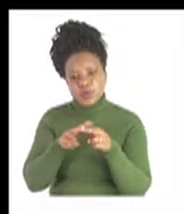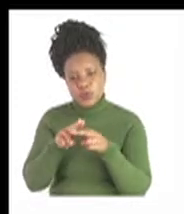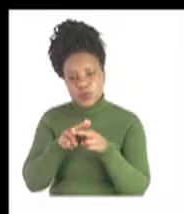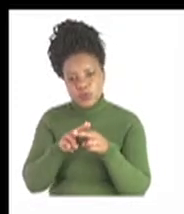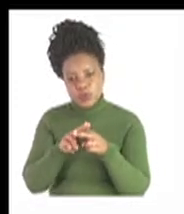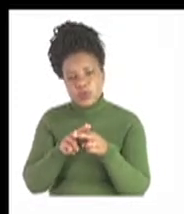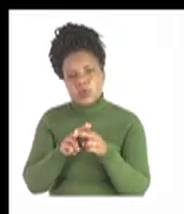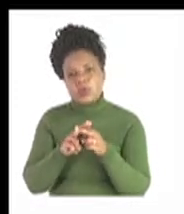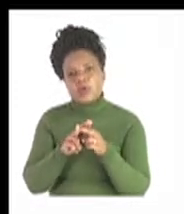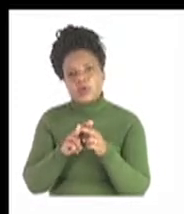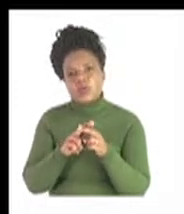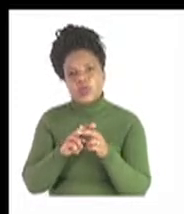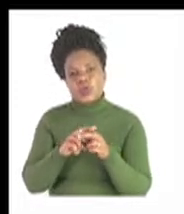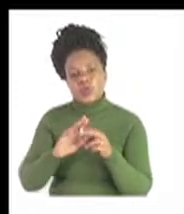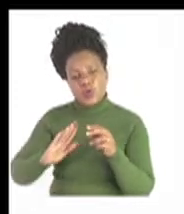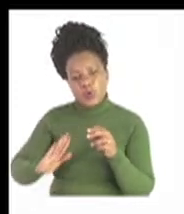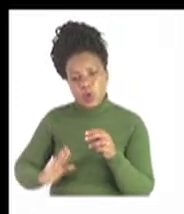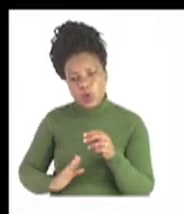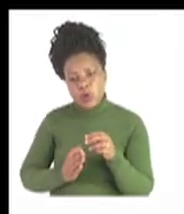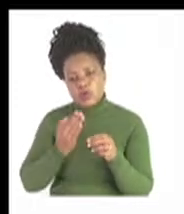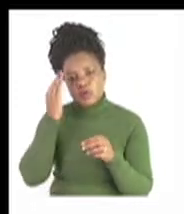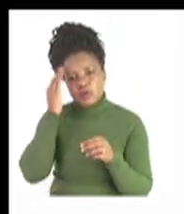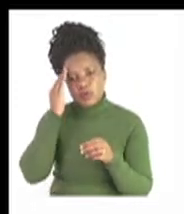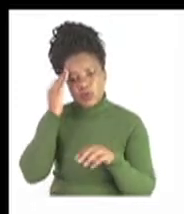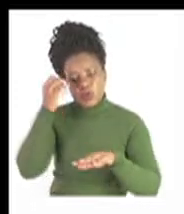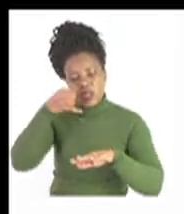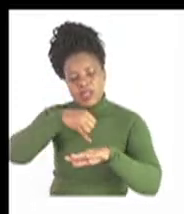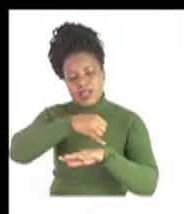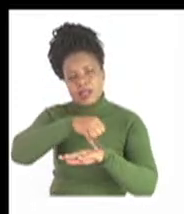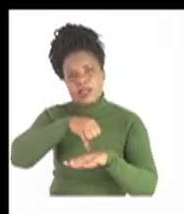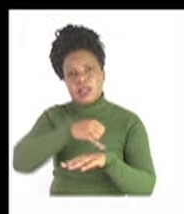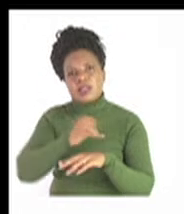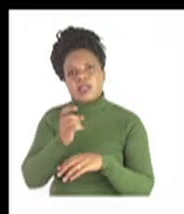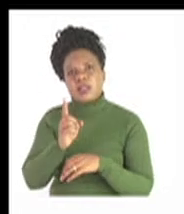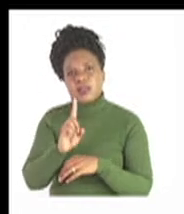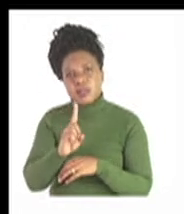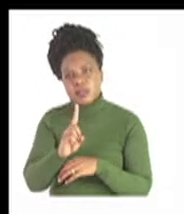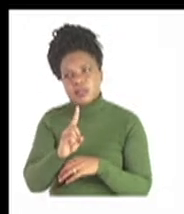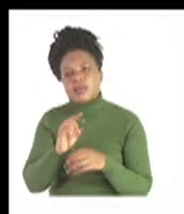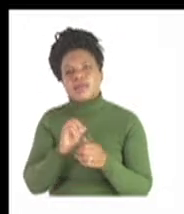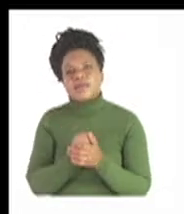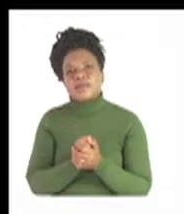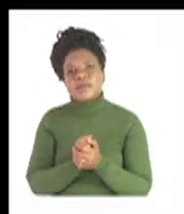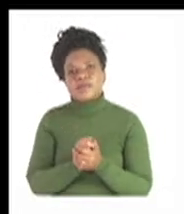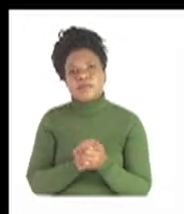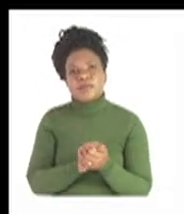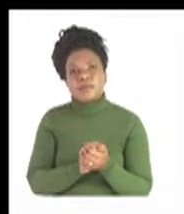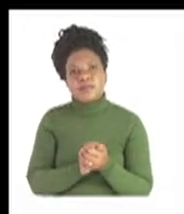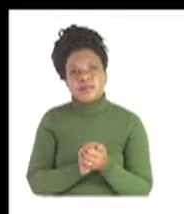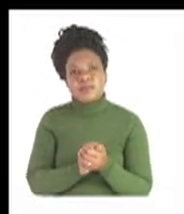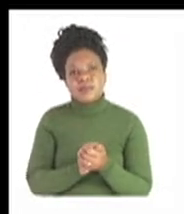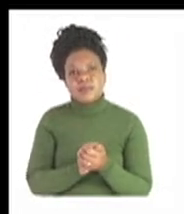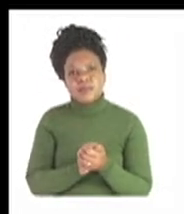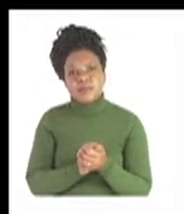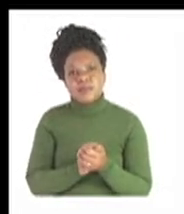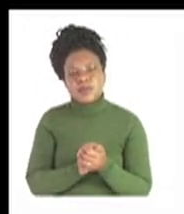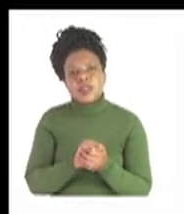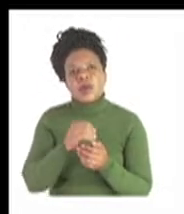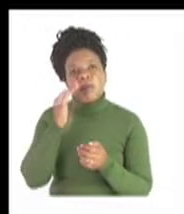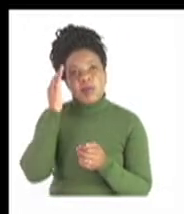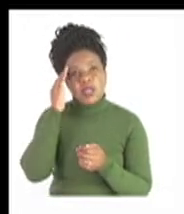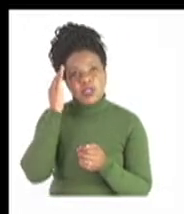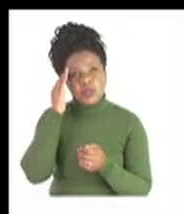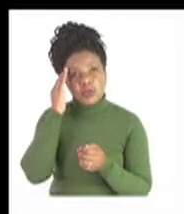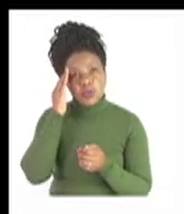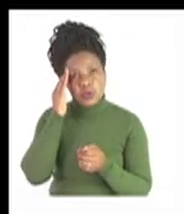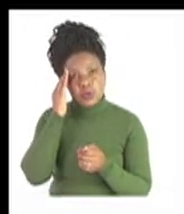covered later in the year, so it's another topic to do. Take note of the way